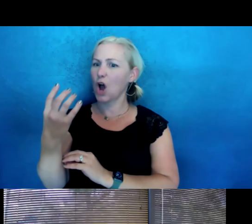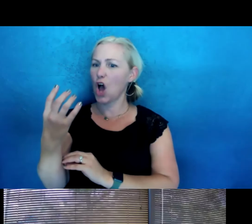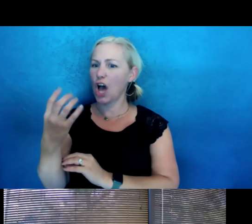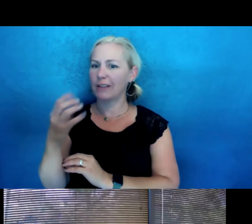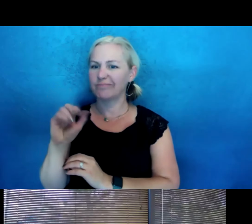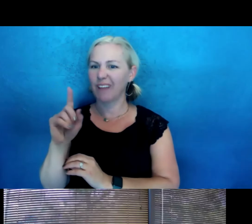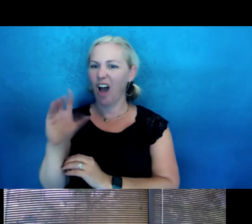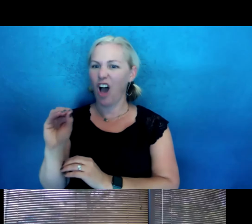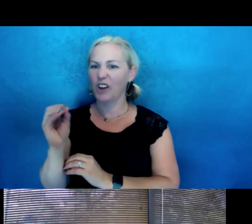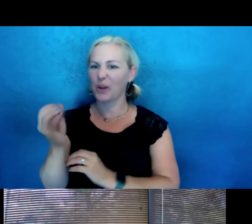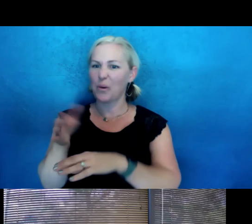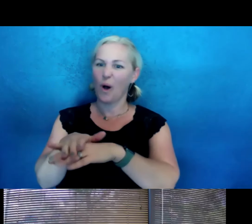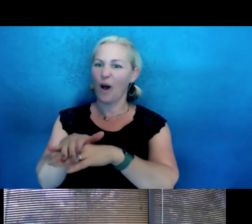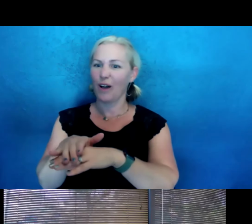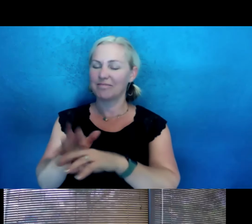and come on.